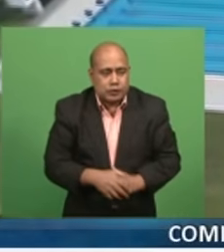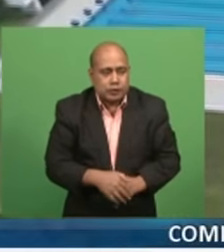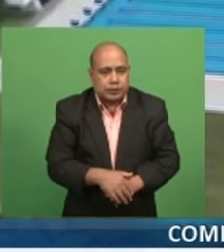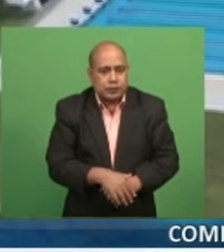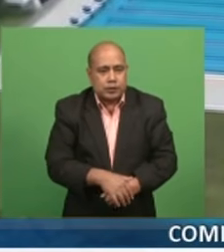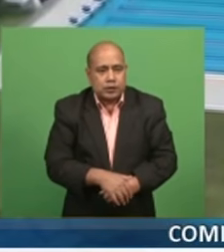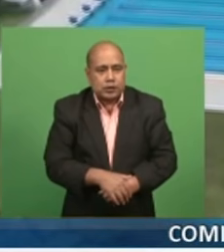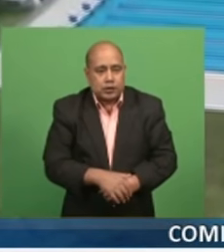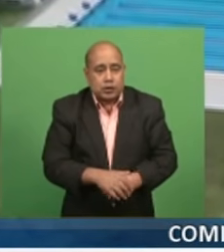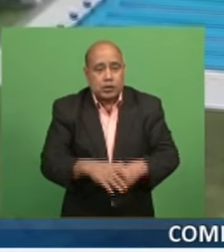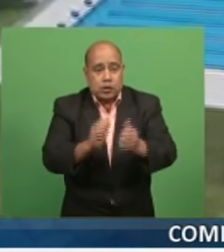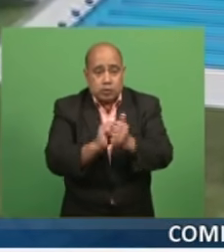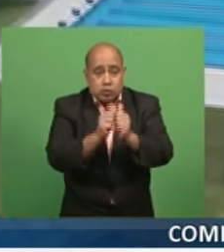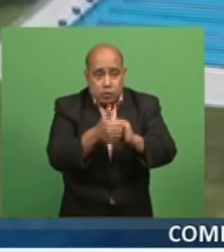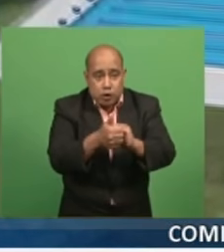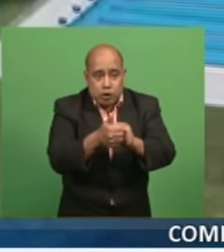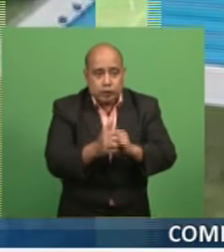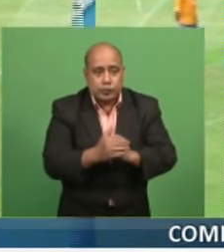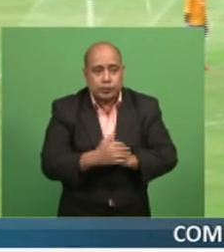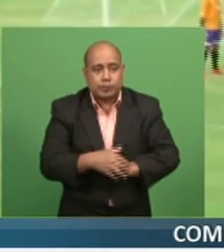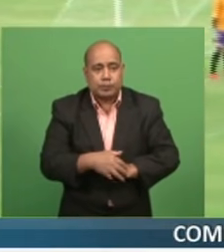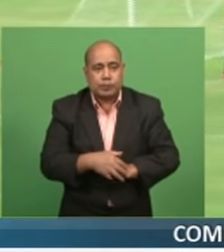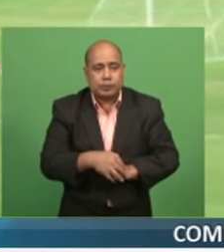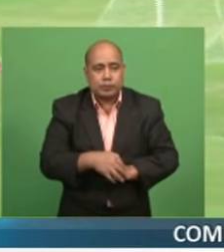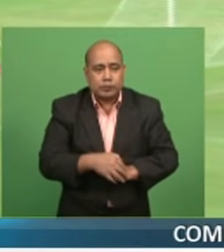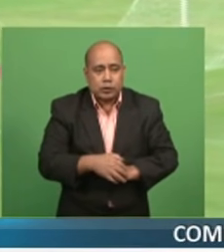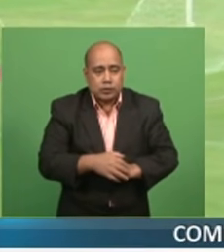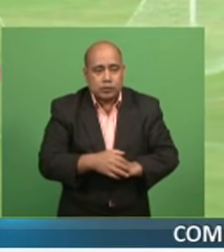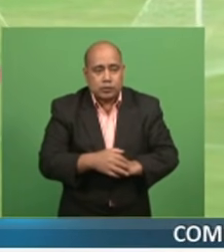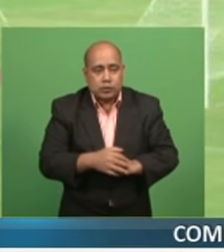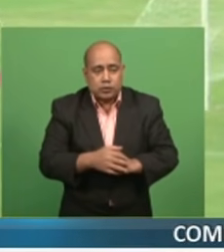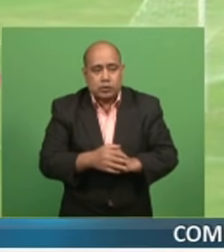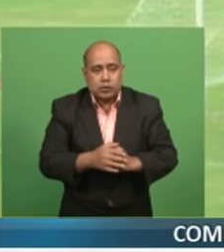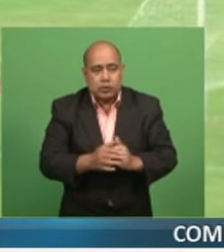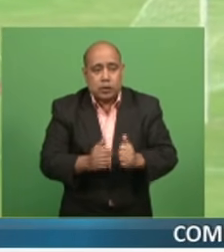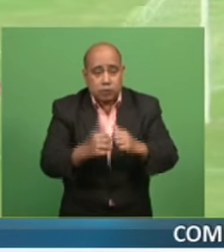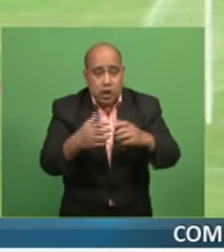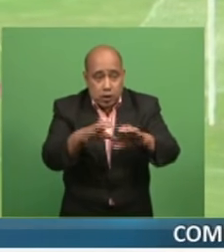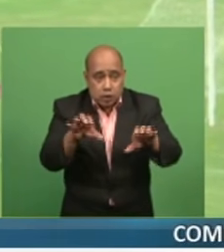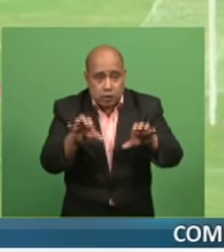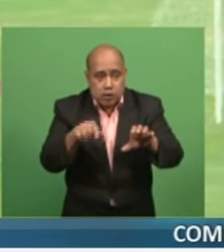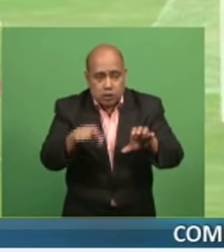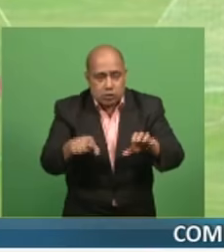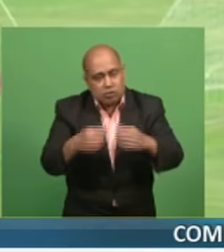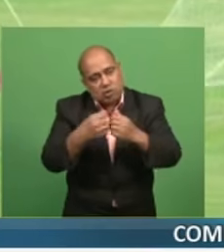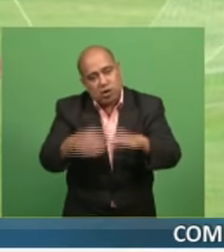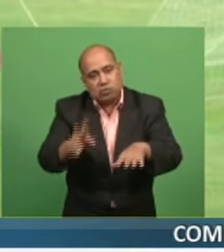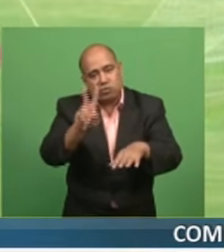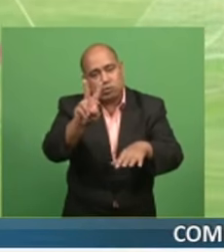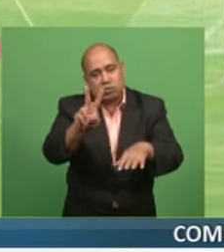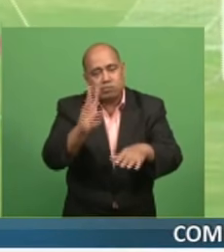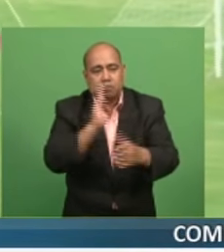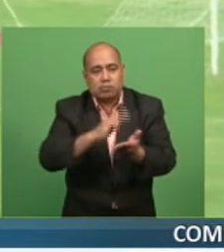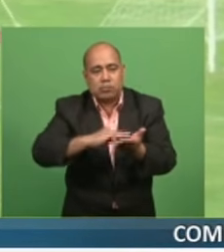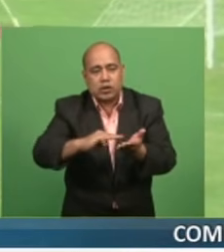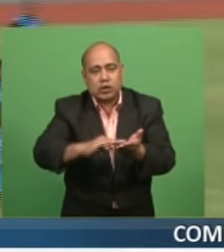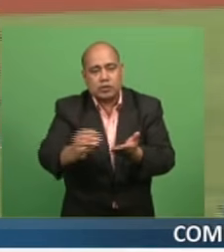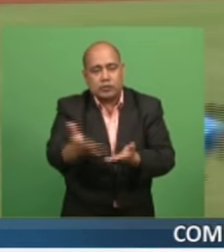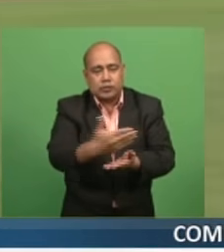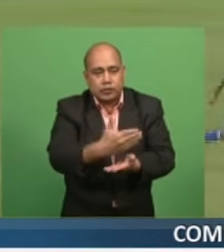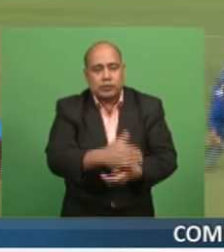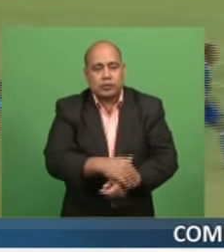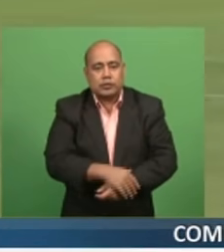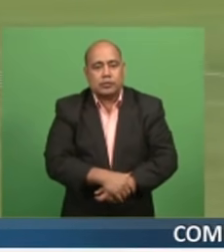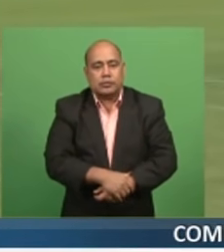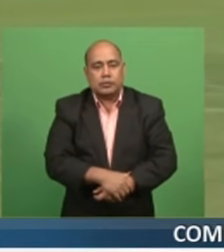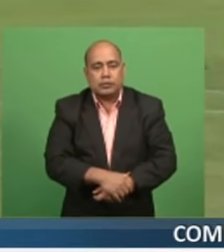In sports after the break, Sports Councils loses around $2 million in revenue. And Commission